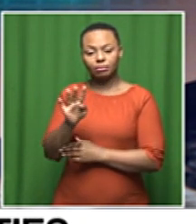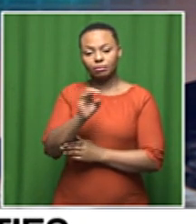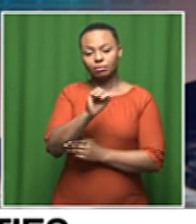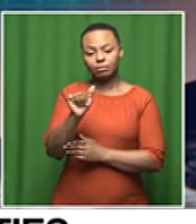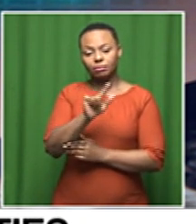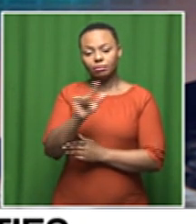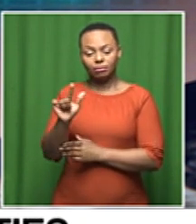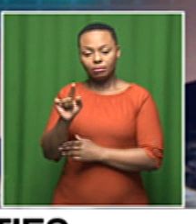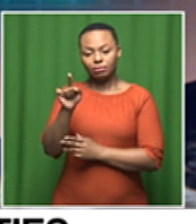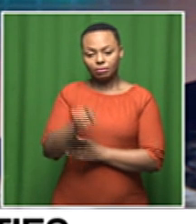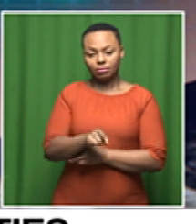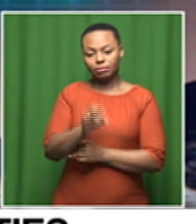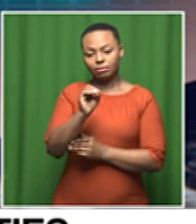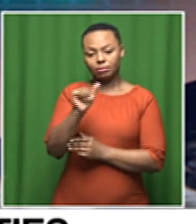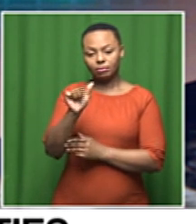011-714-0677,